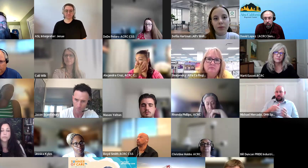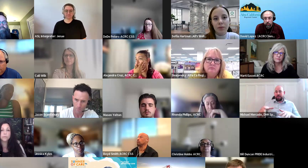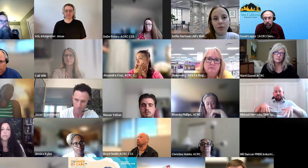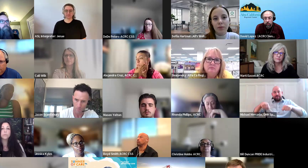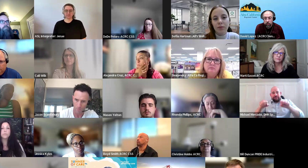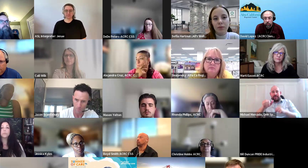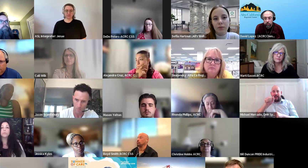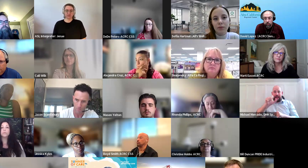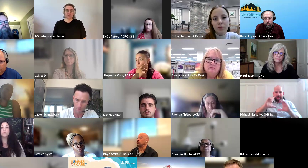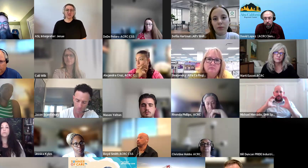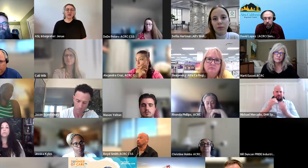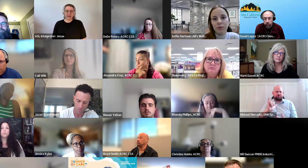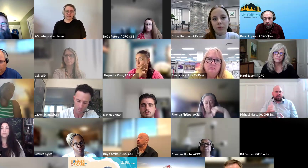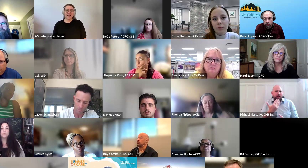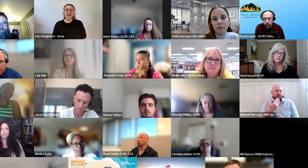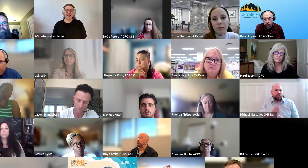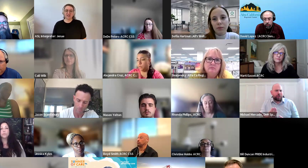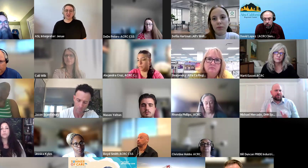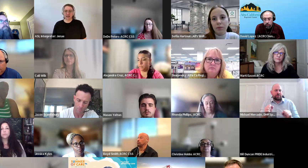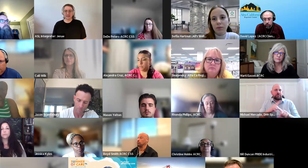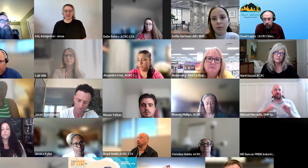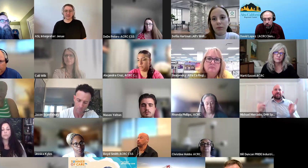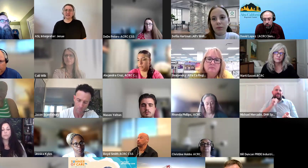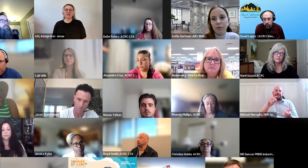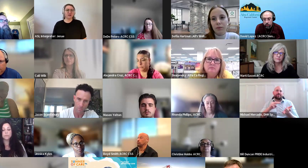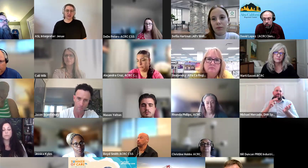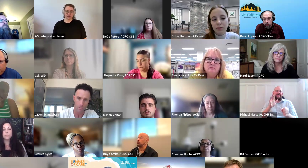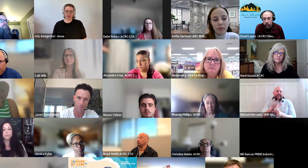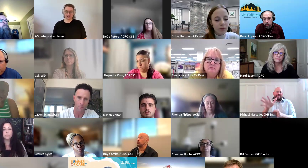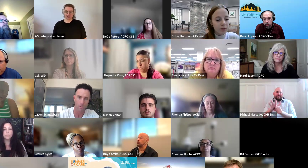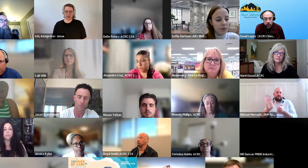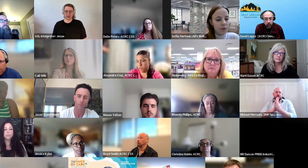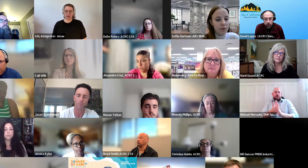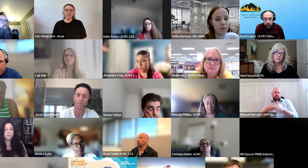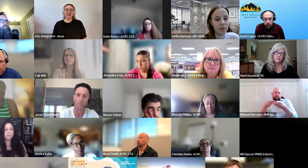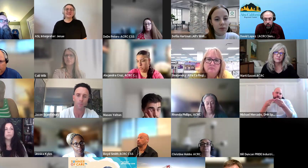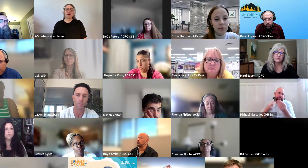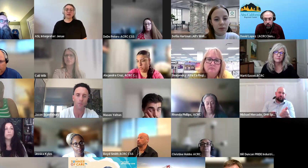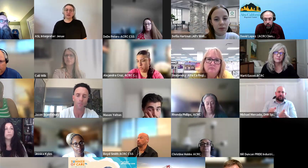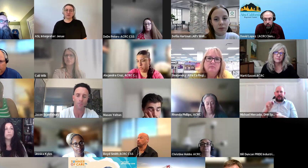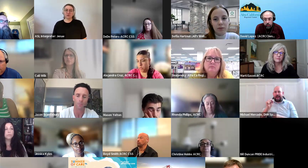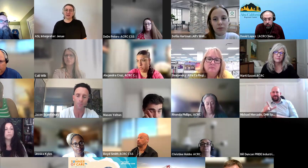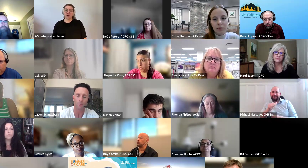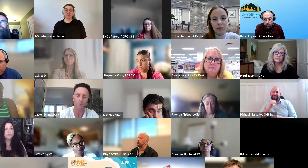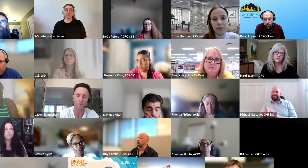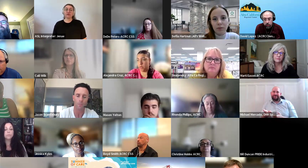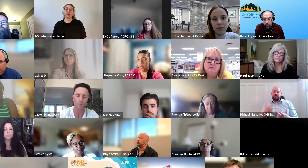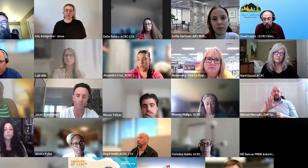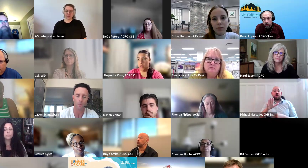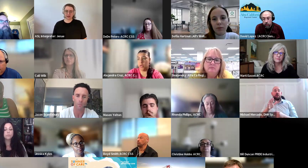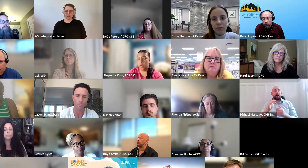going. So again, taking ASL classes is a very good start, but it's not enough to